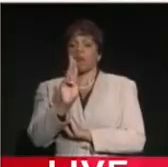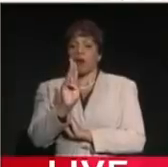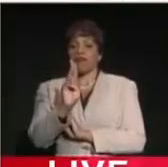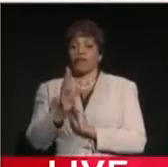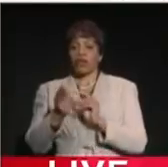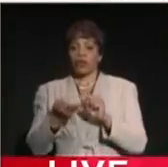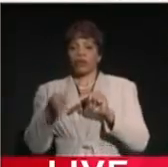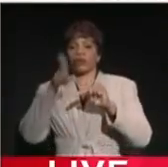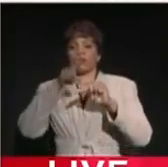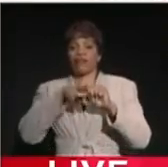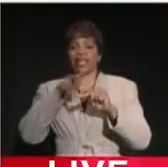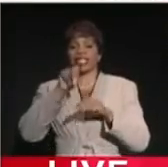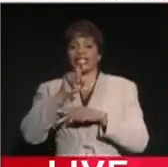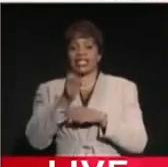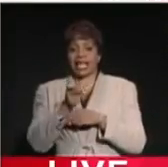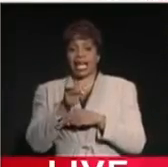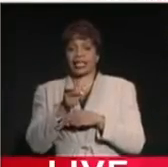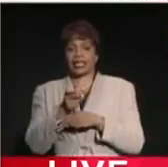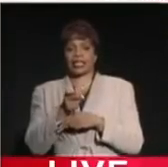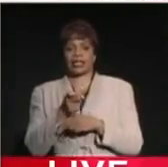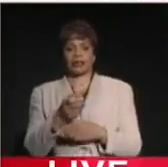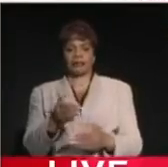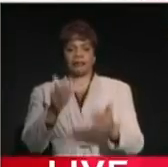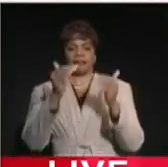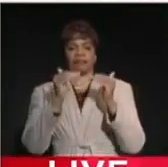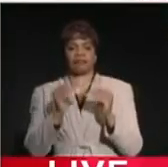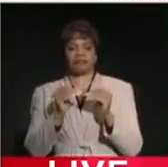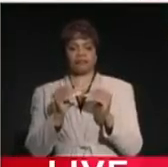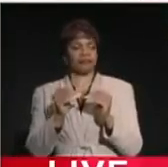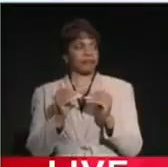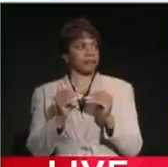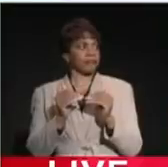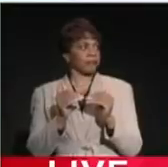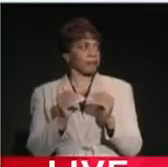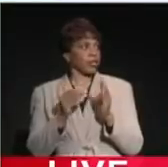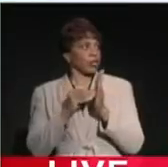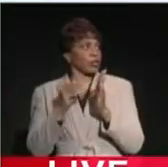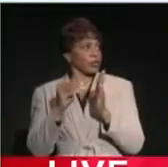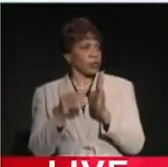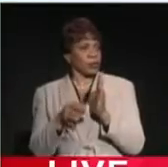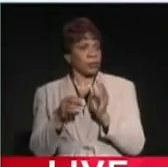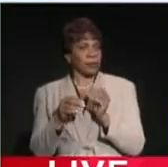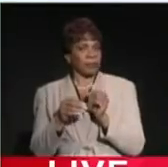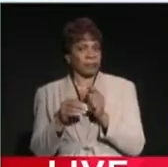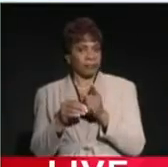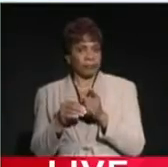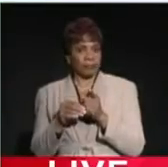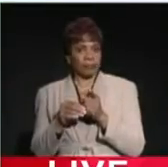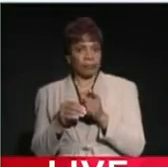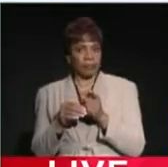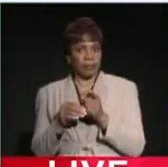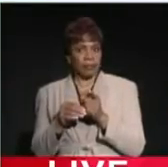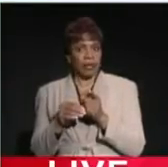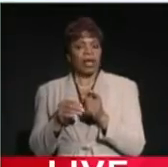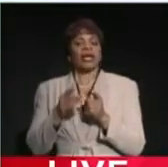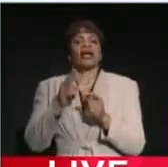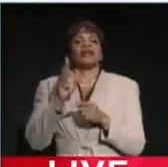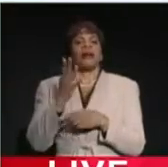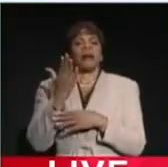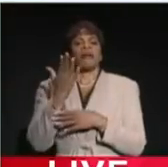won't. Alfred Doblin has our next question. This is going to start with you, Ms. Guadagno. Just this